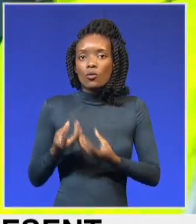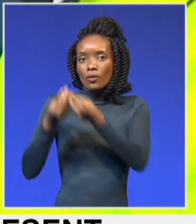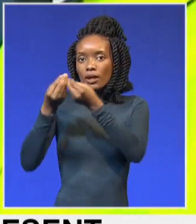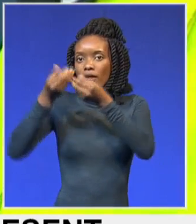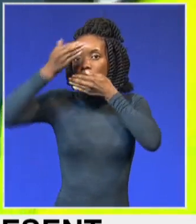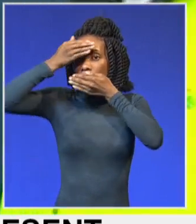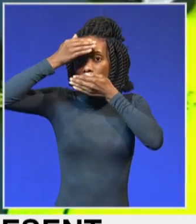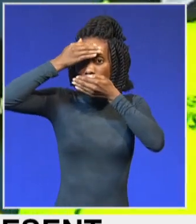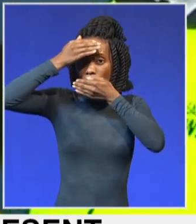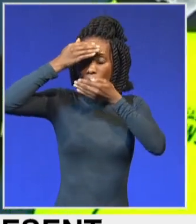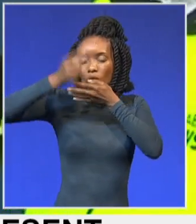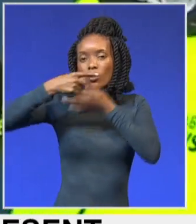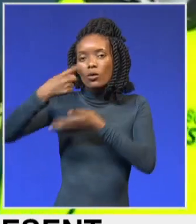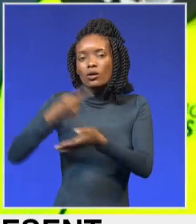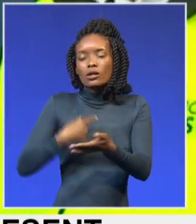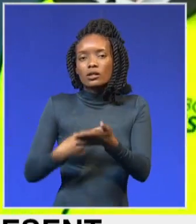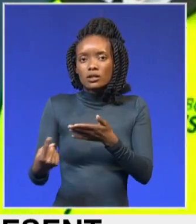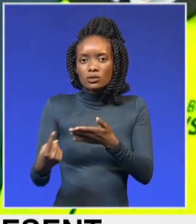Janine